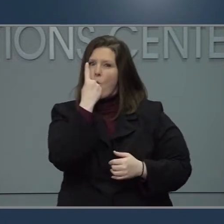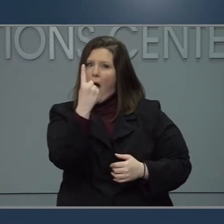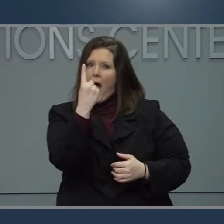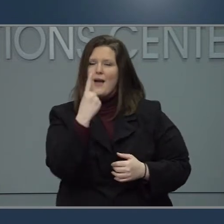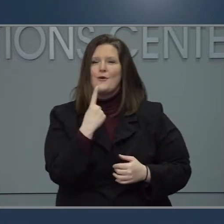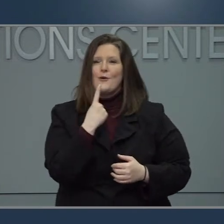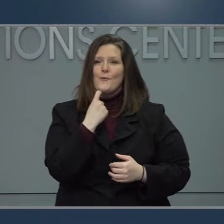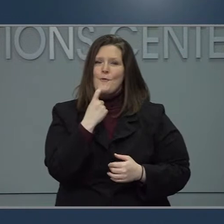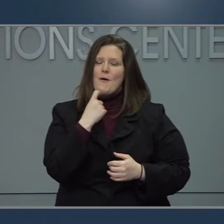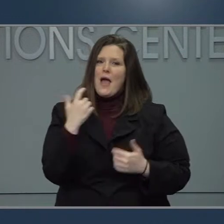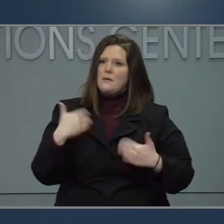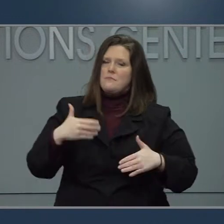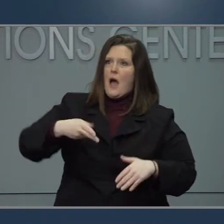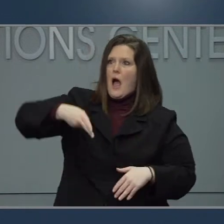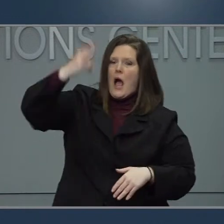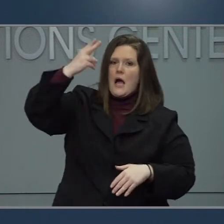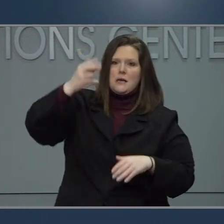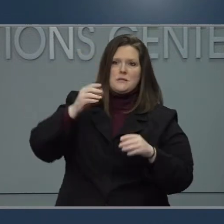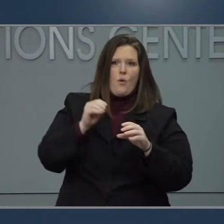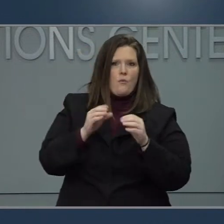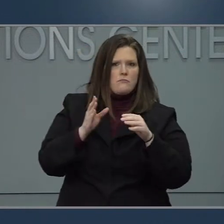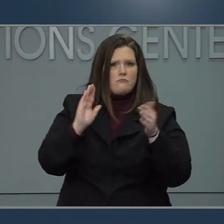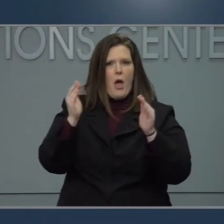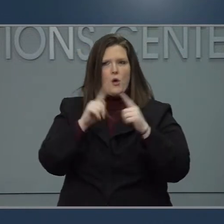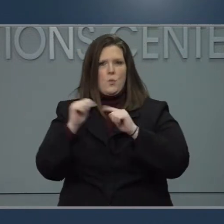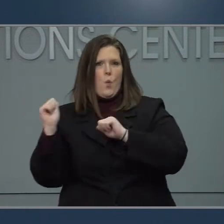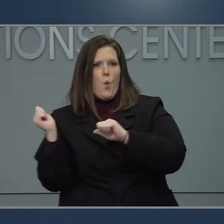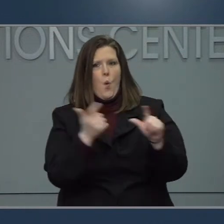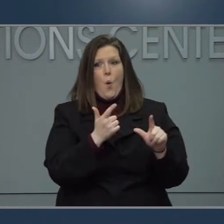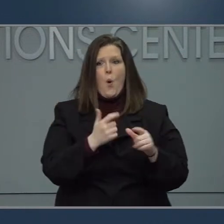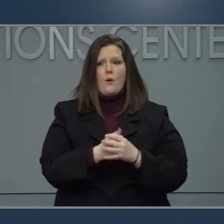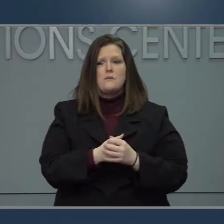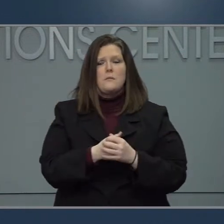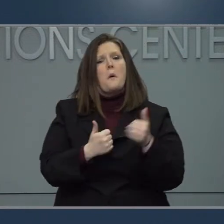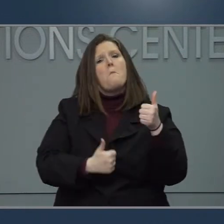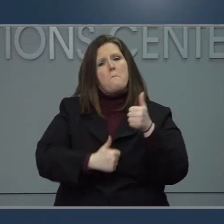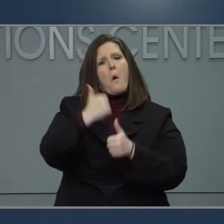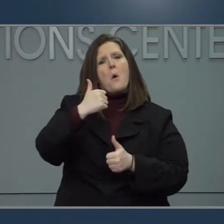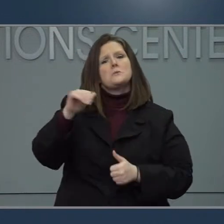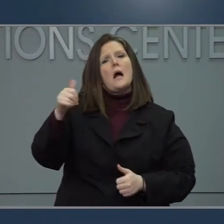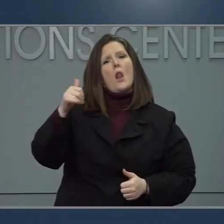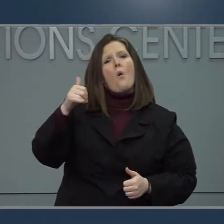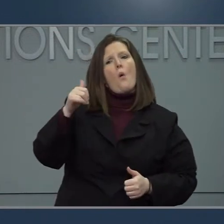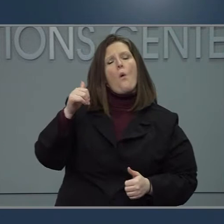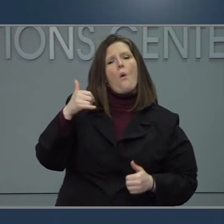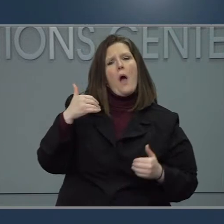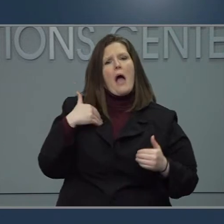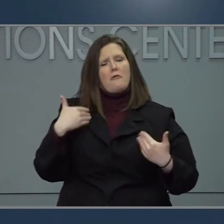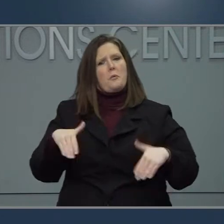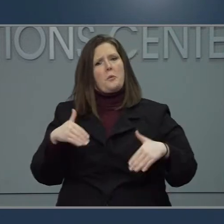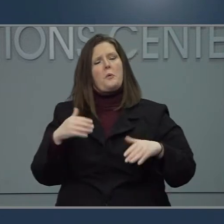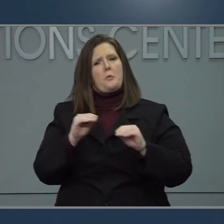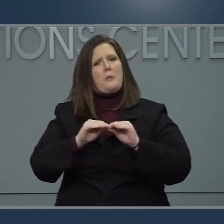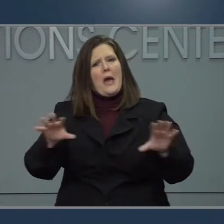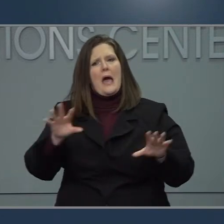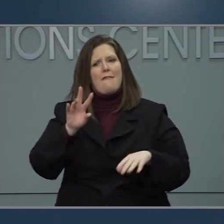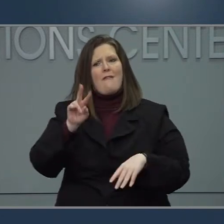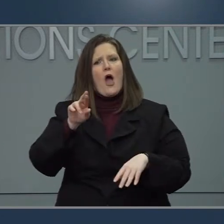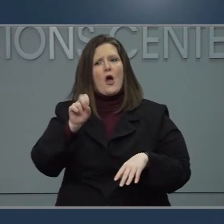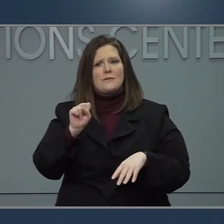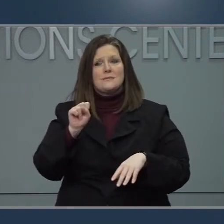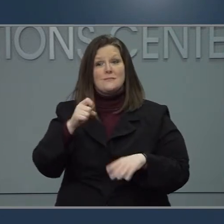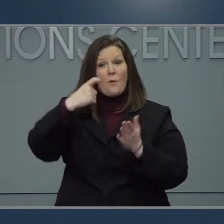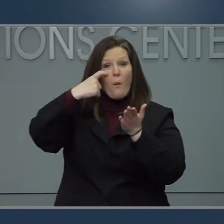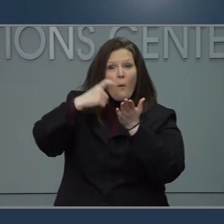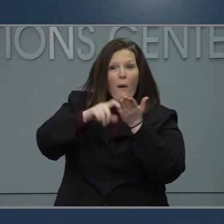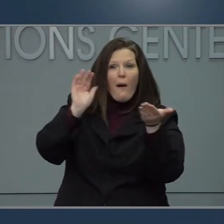levels of viral spread. Most counties are yellow with significant levels of viral spread. And you can see that this is a big improvement from